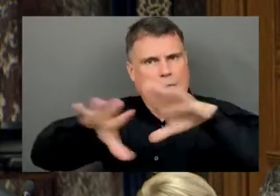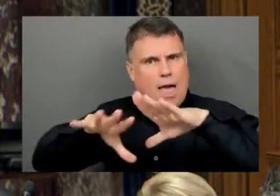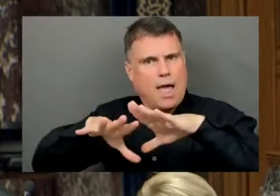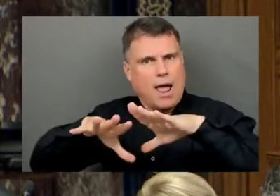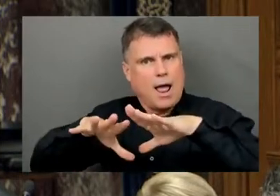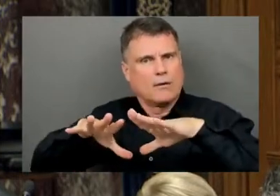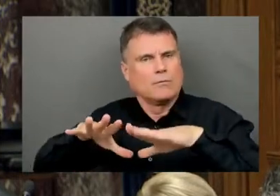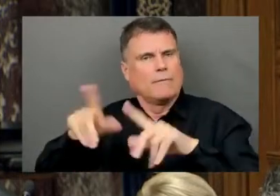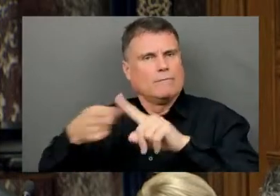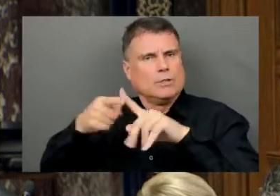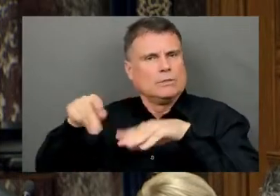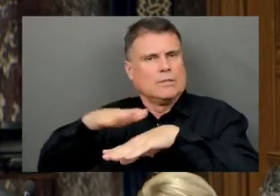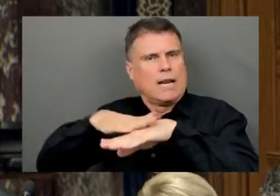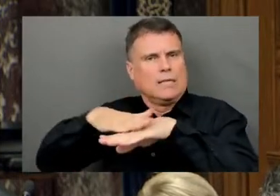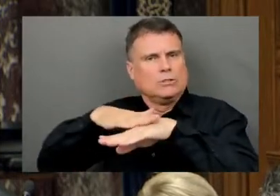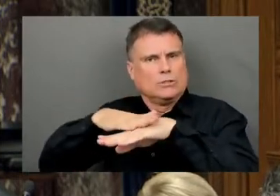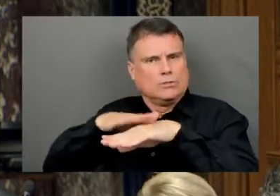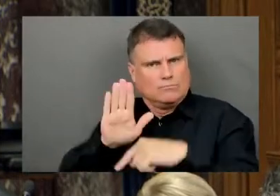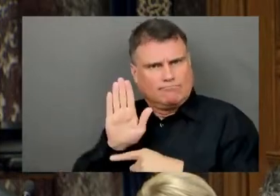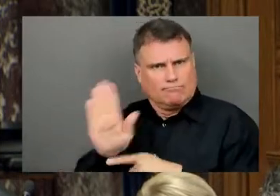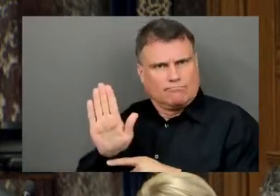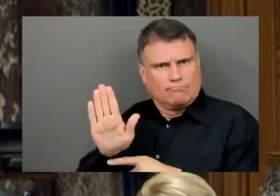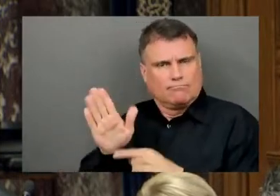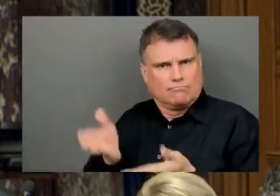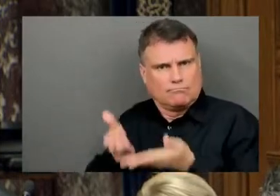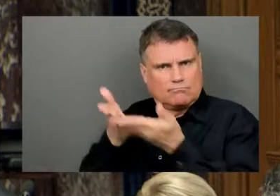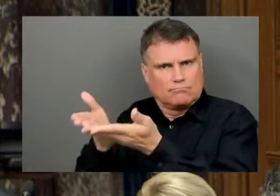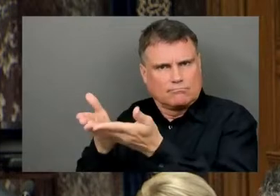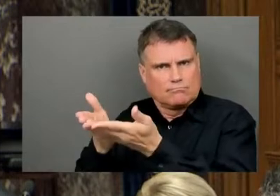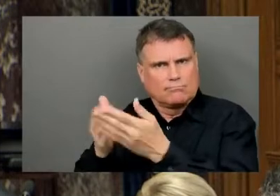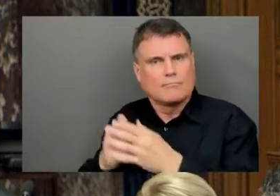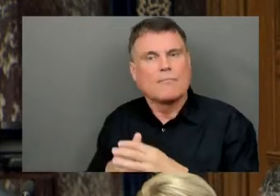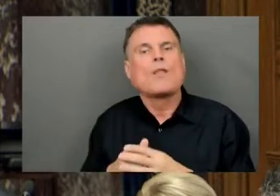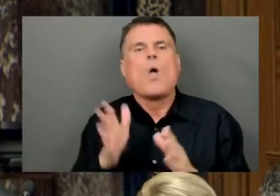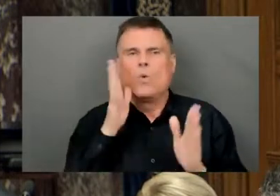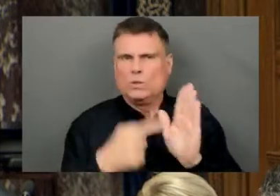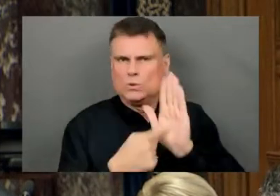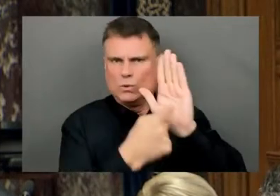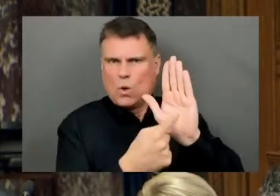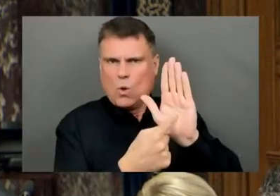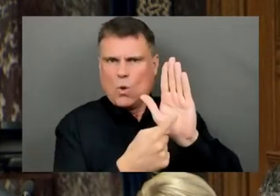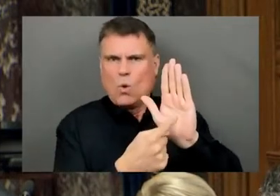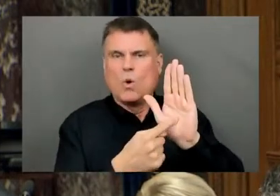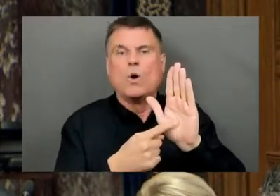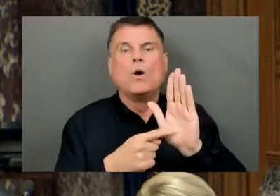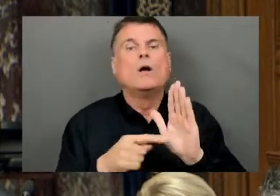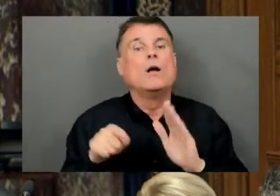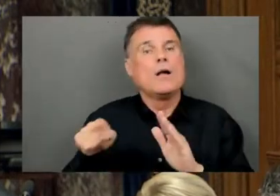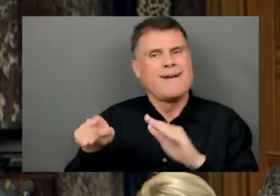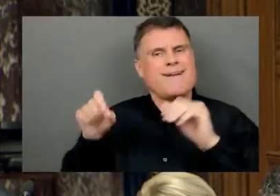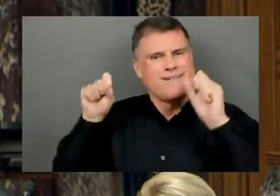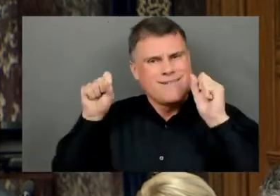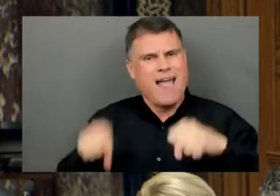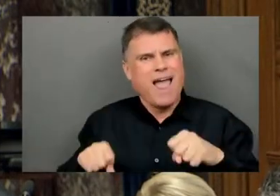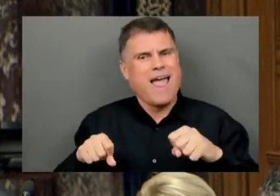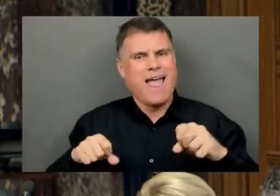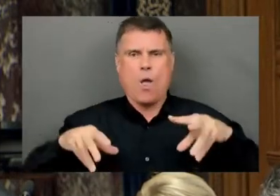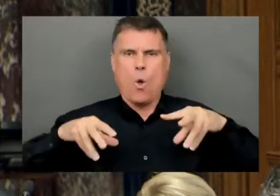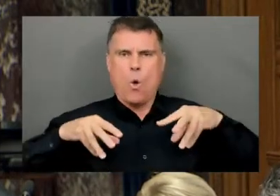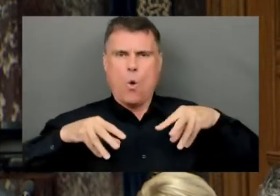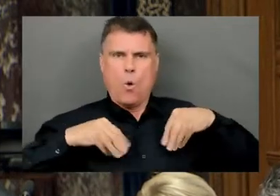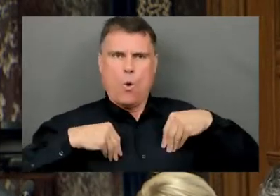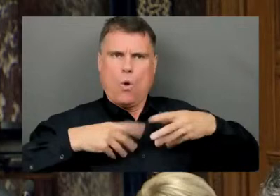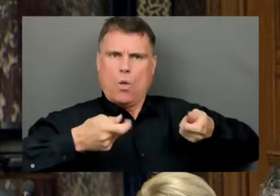amend the Property Law Act to make clear that First Nations may hold and dispose of land, and will amend the Land Title Act to